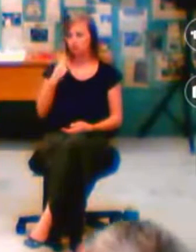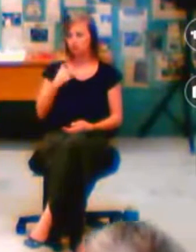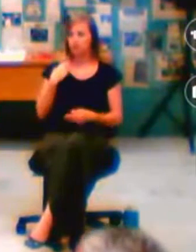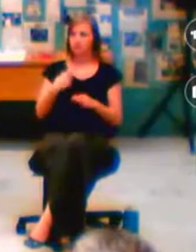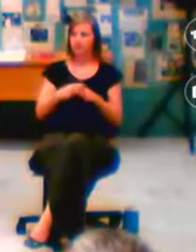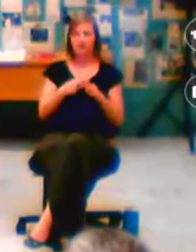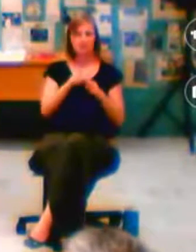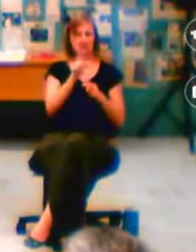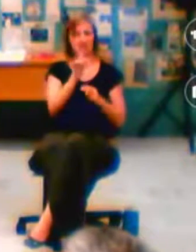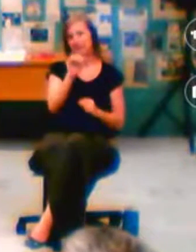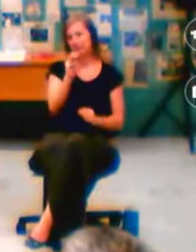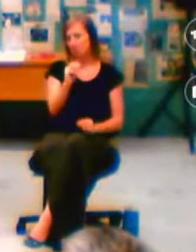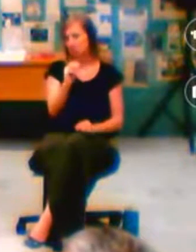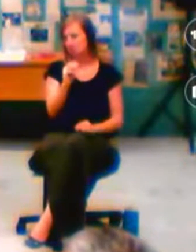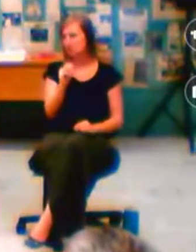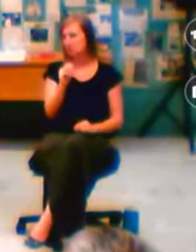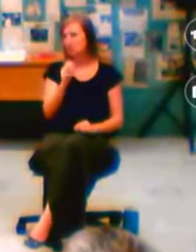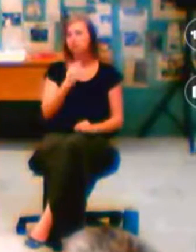change their budget. Right.